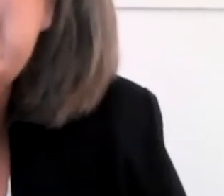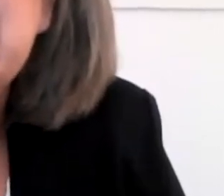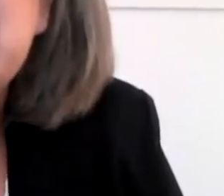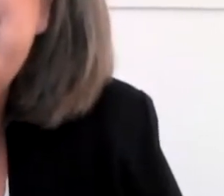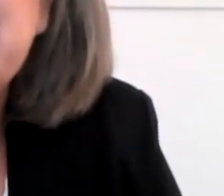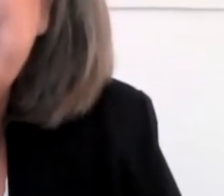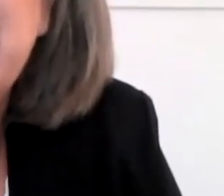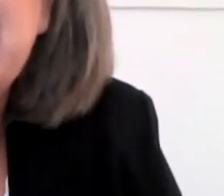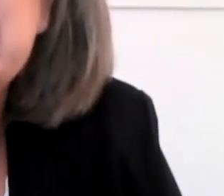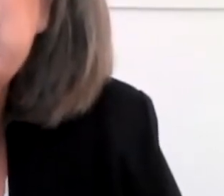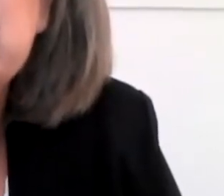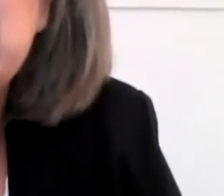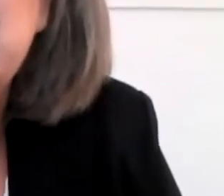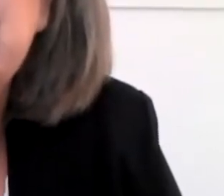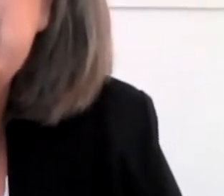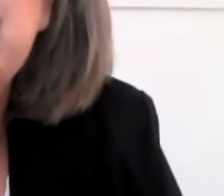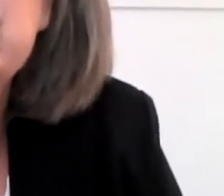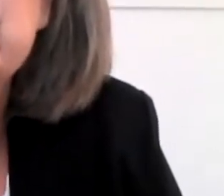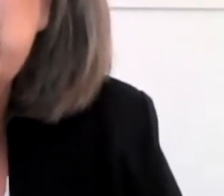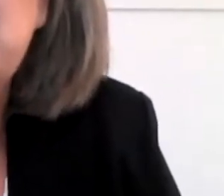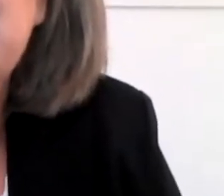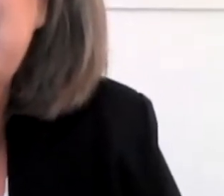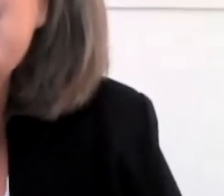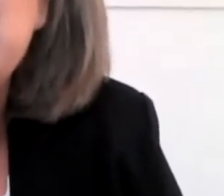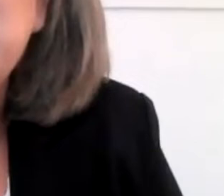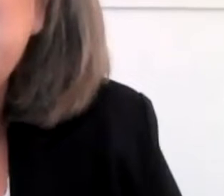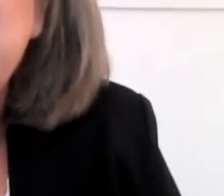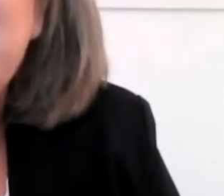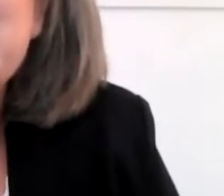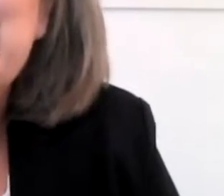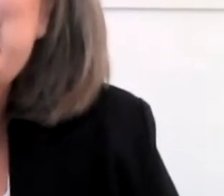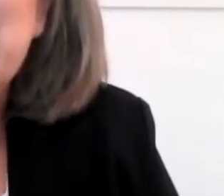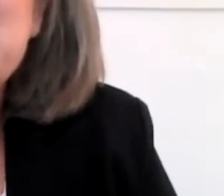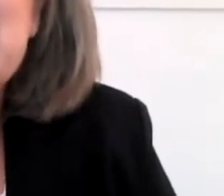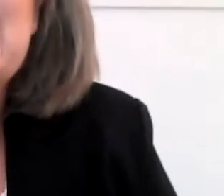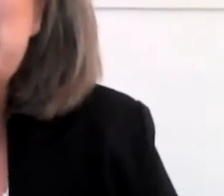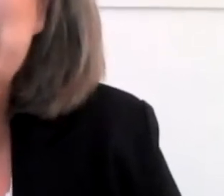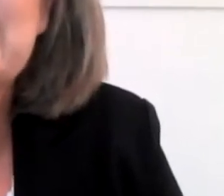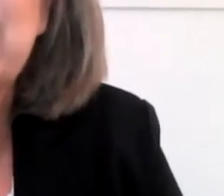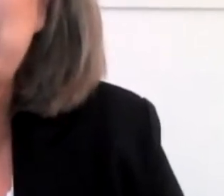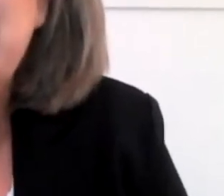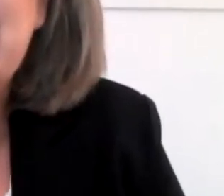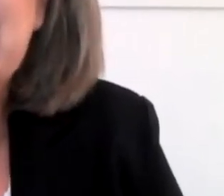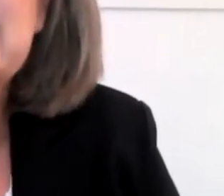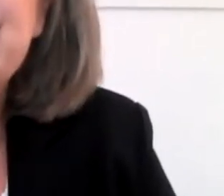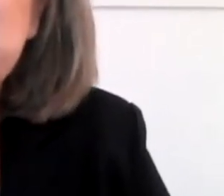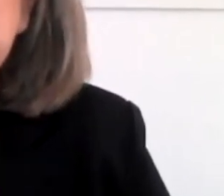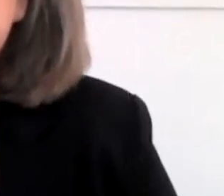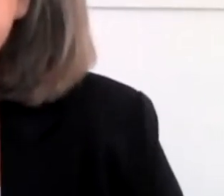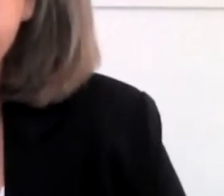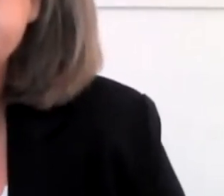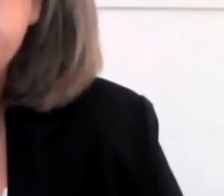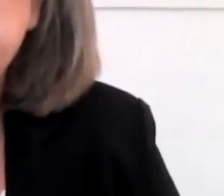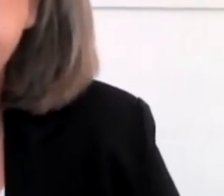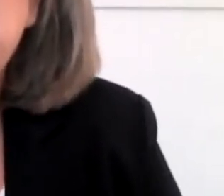counteract the impact of high ACE scores on individuals early in their lives? Okay, so Michelle, this is also, you guys are great at like the toughest